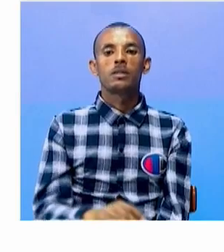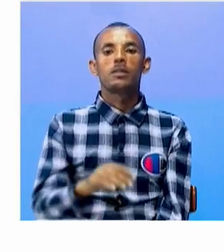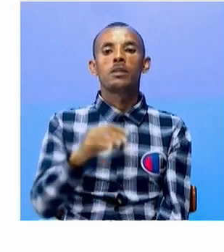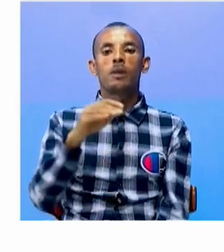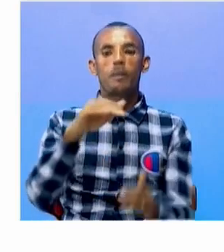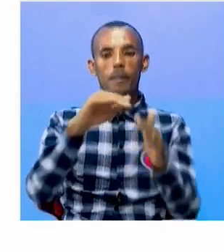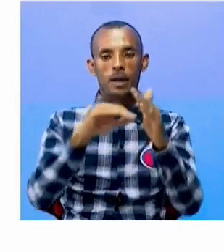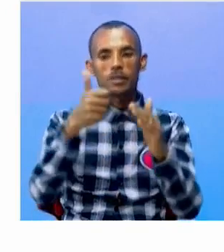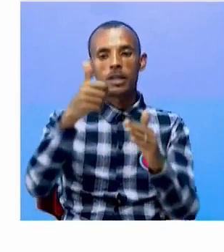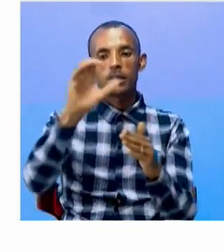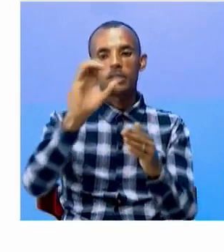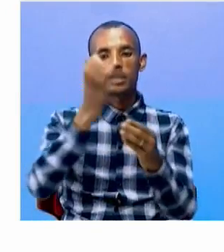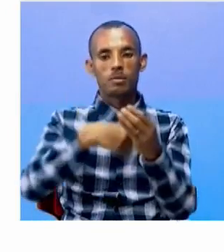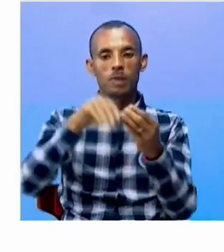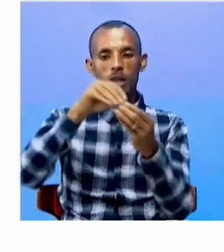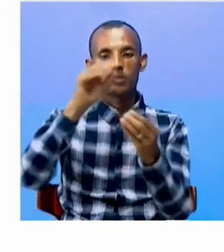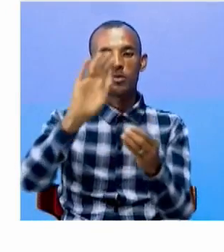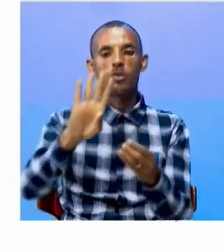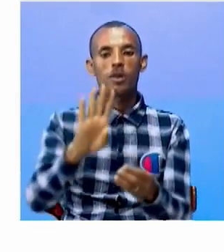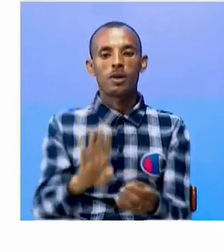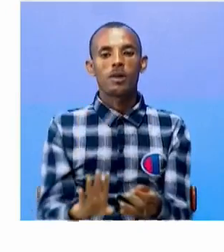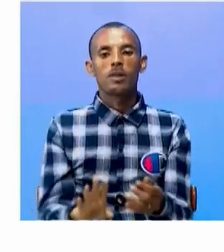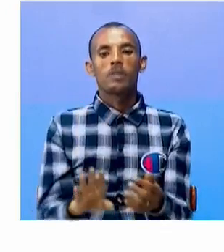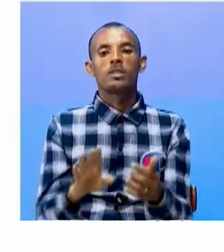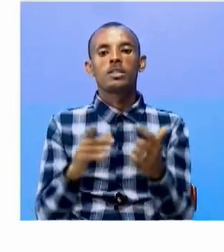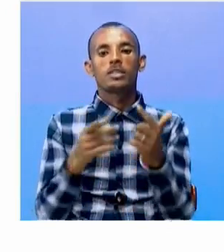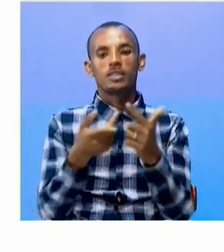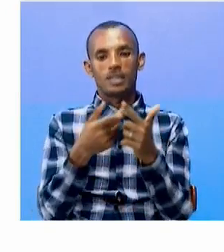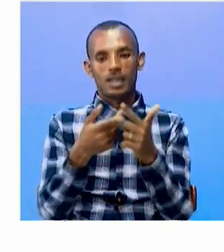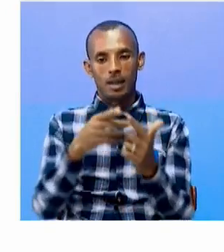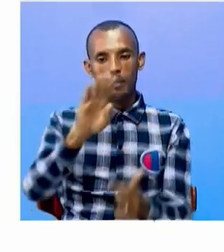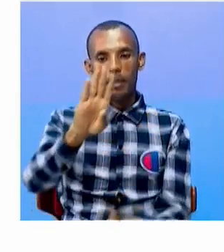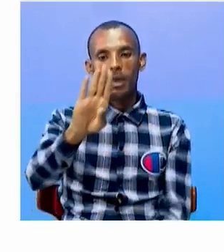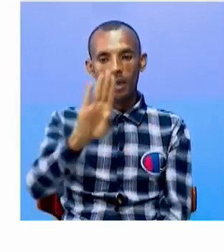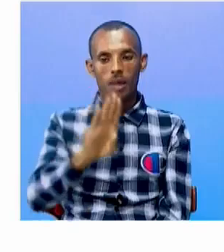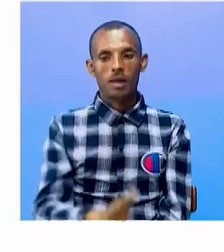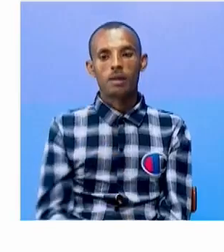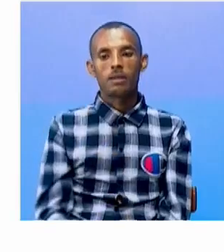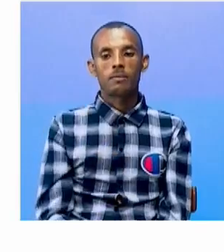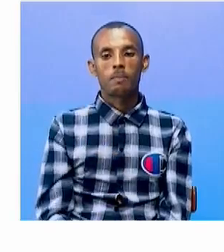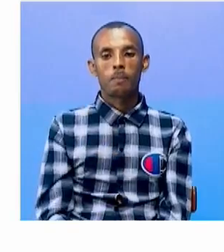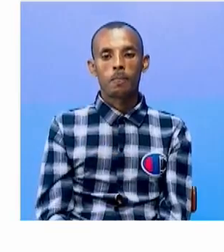ac plus 4. First question. Second,